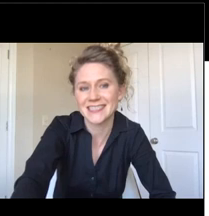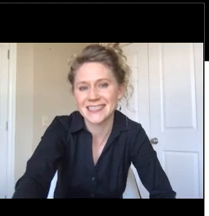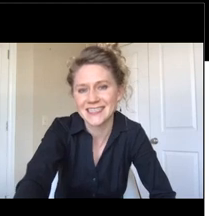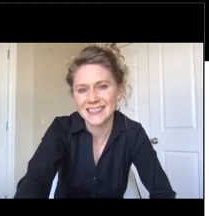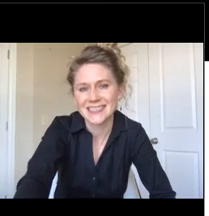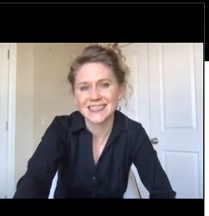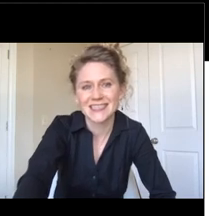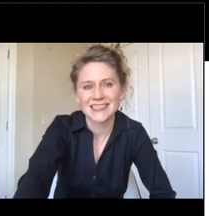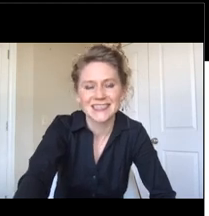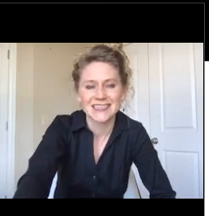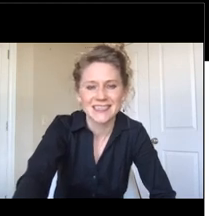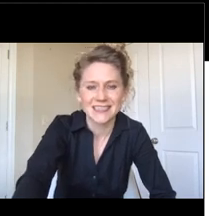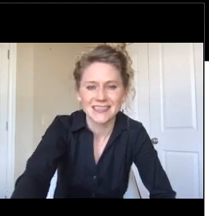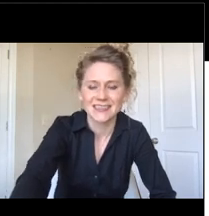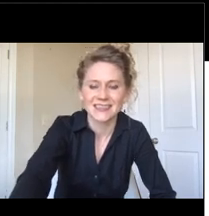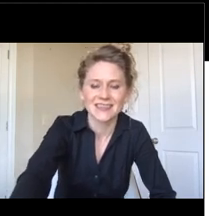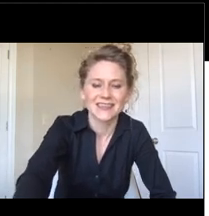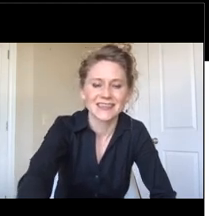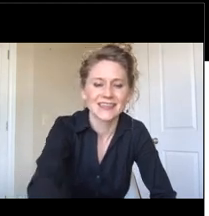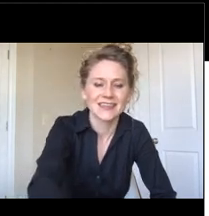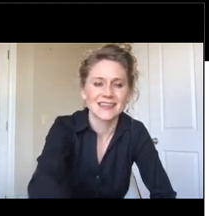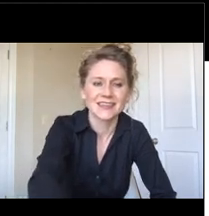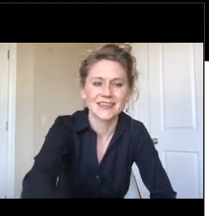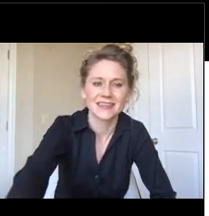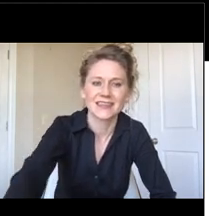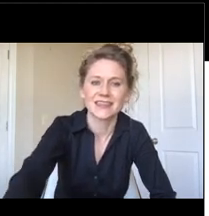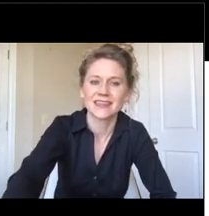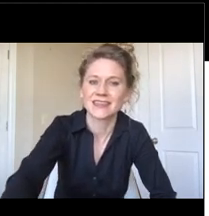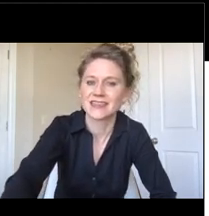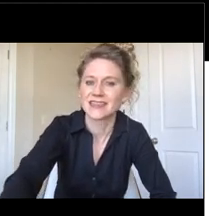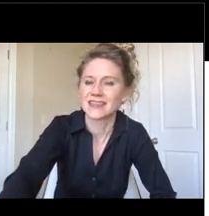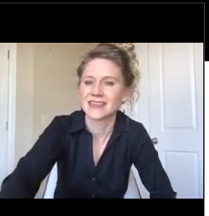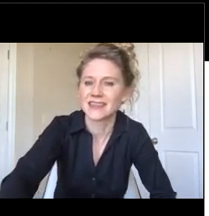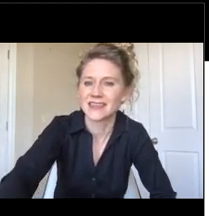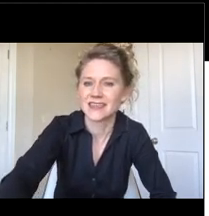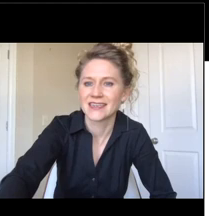Court. So here's the before picture, and the after picture's coming.